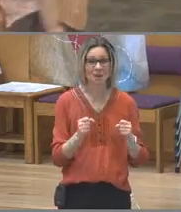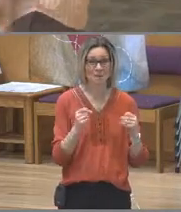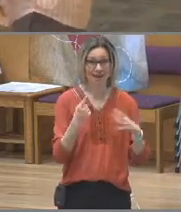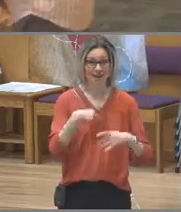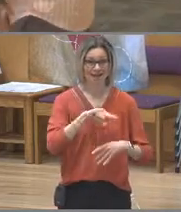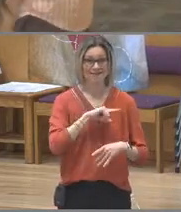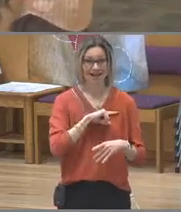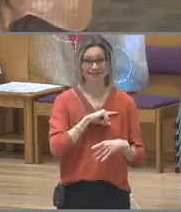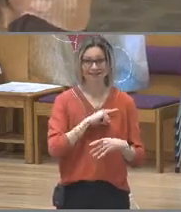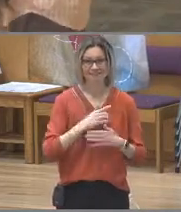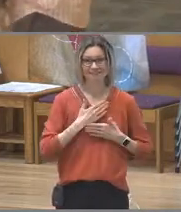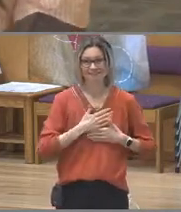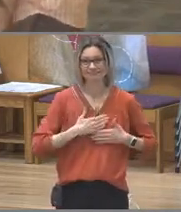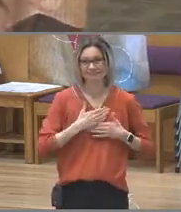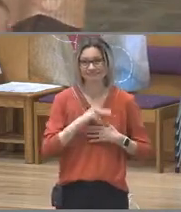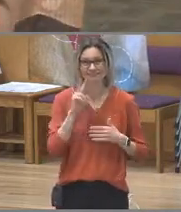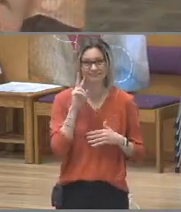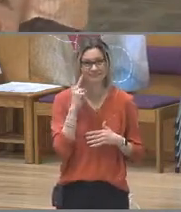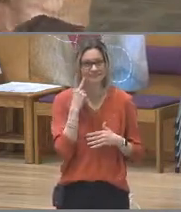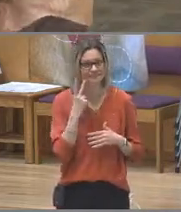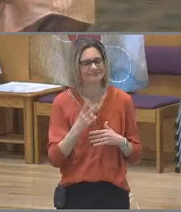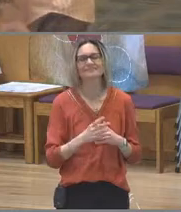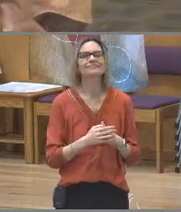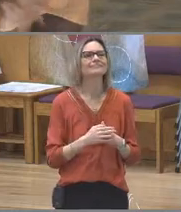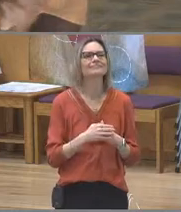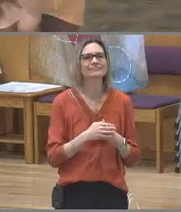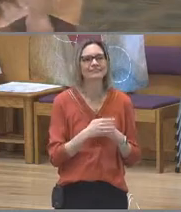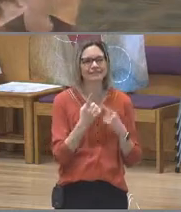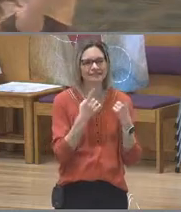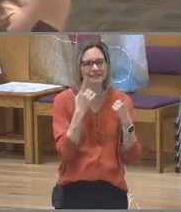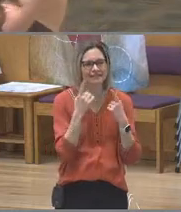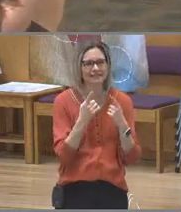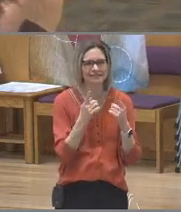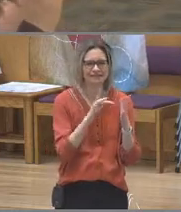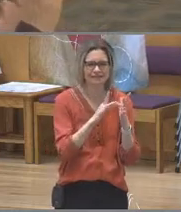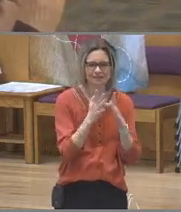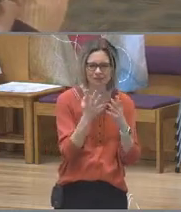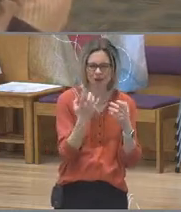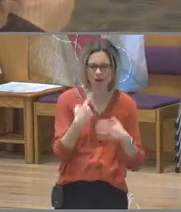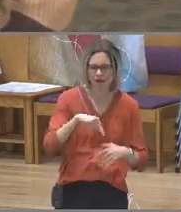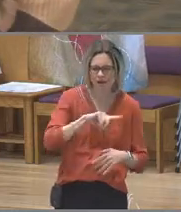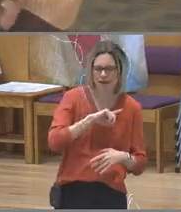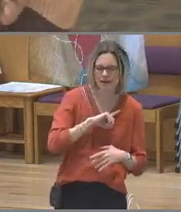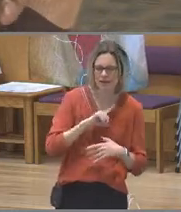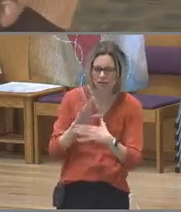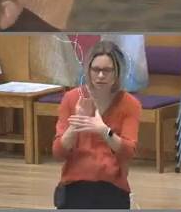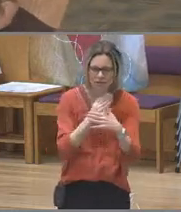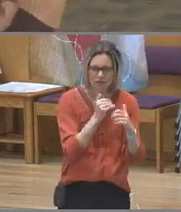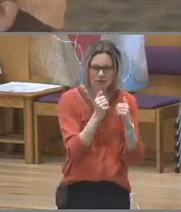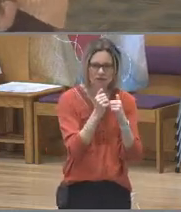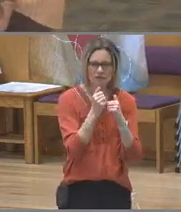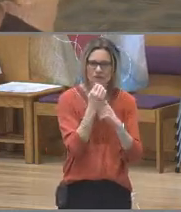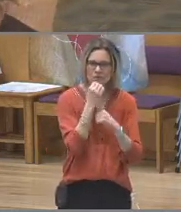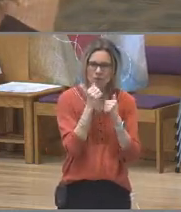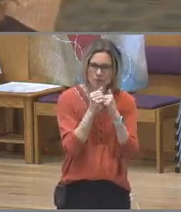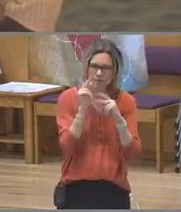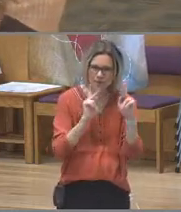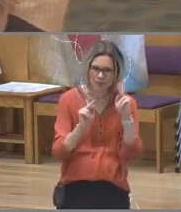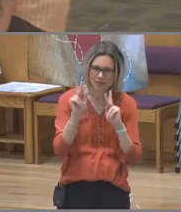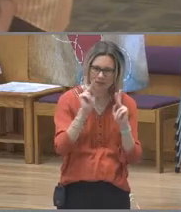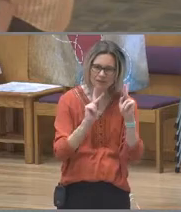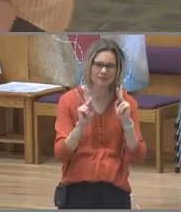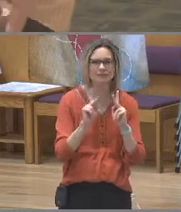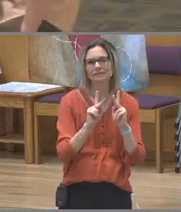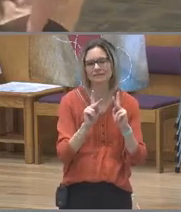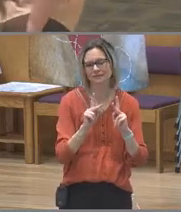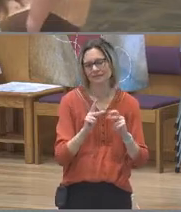like vegetables, and what we are thinking is this. Jesus wants us to share food with people so that they are